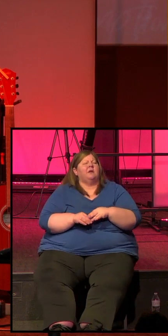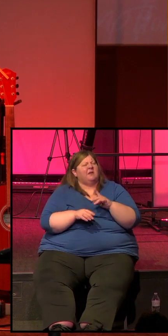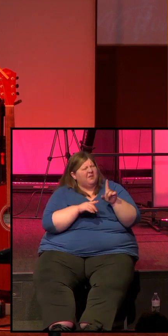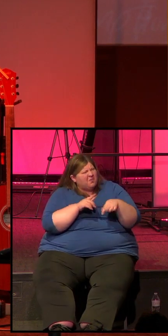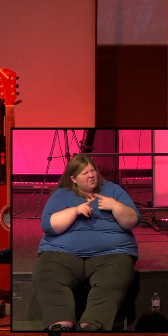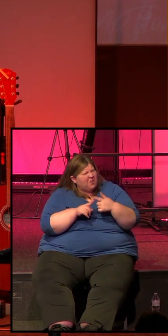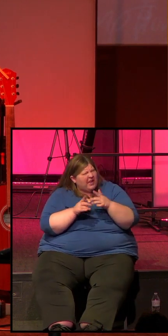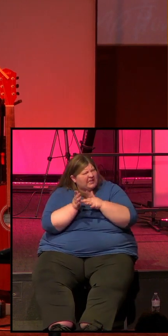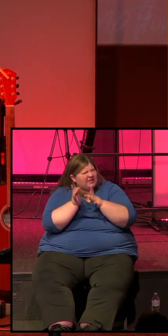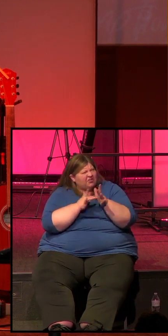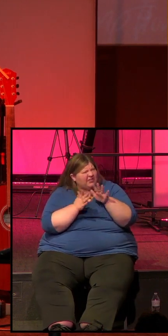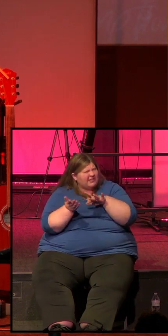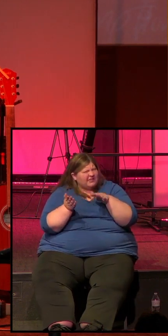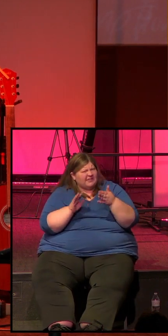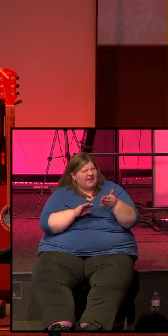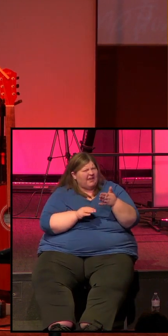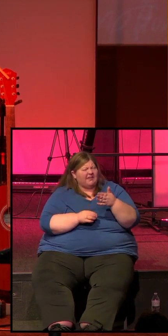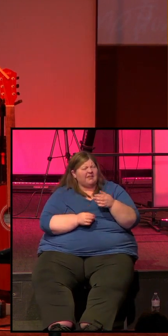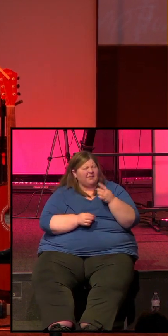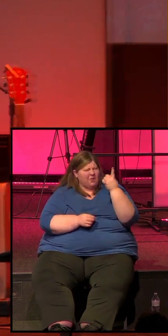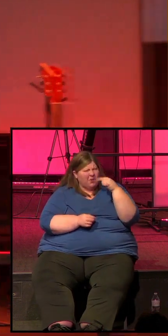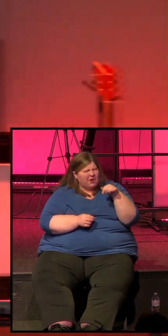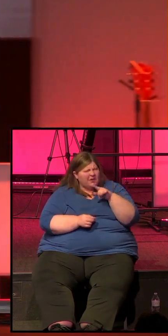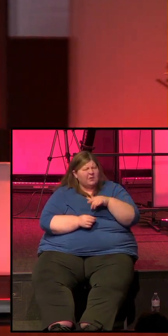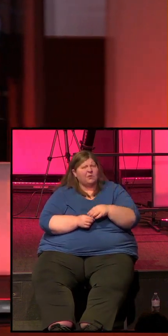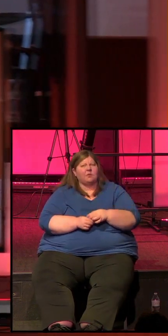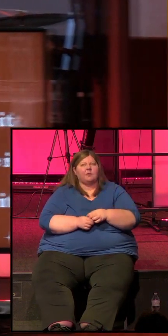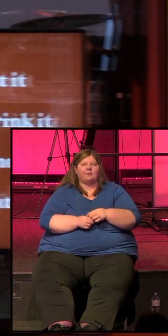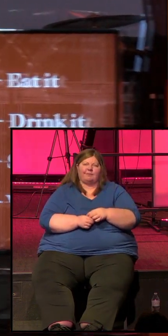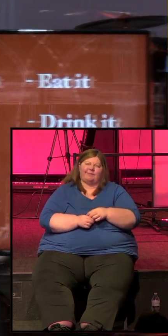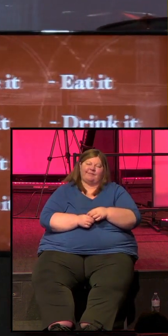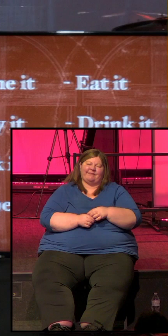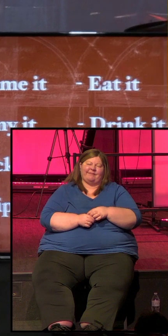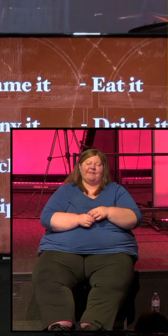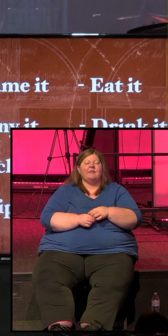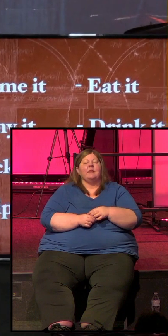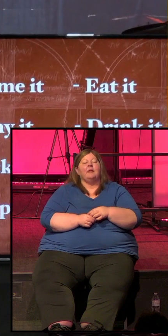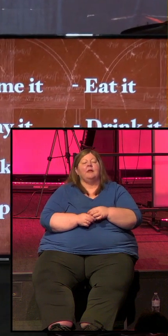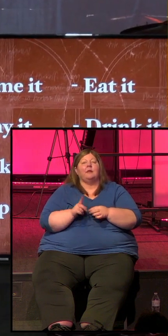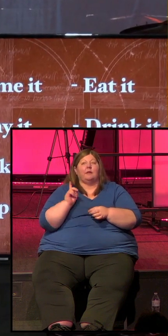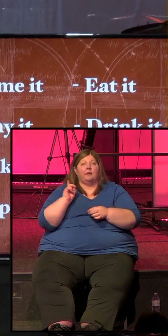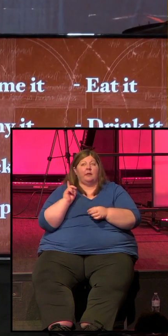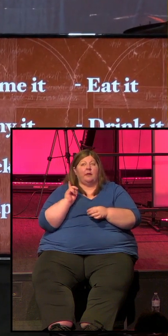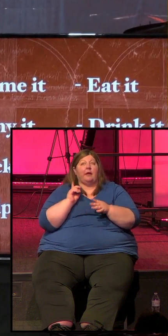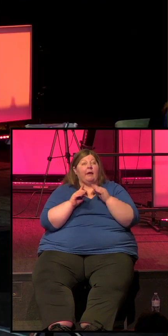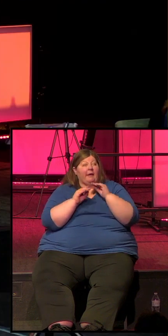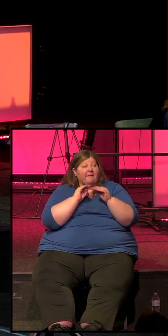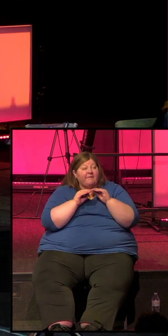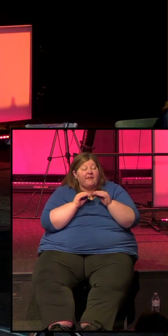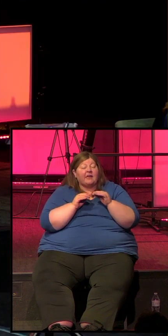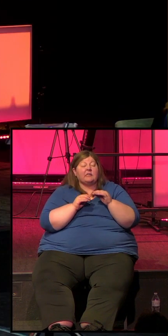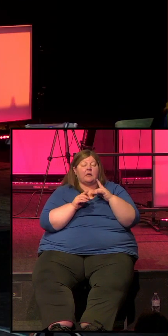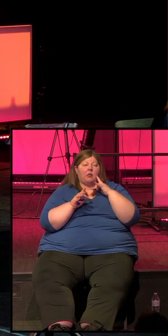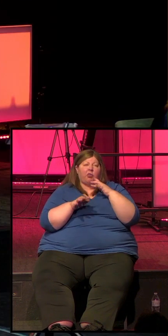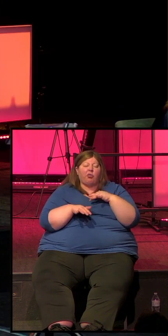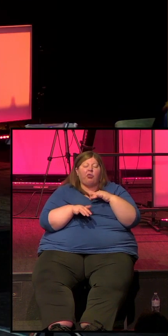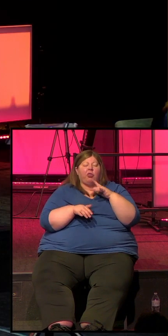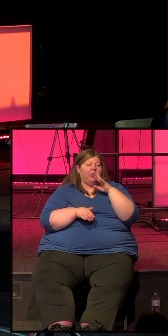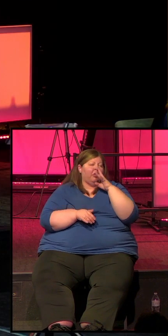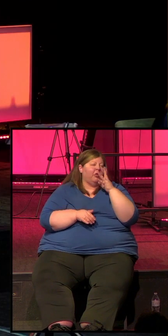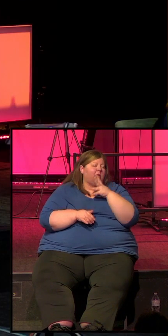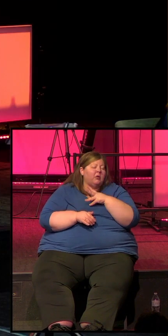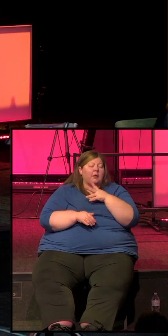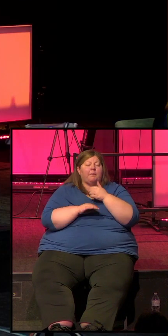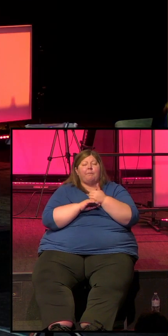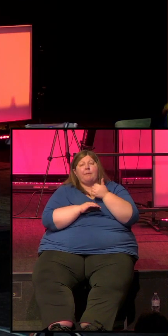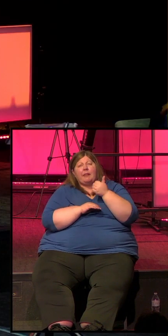When have you gone too far, whatever? I made this slide, I think it's funny. When you're fixing it, numbing it, avoiding it, ignoring it,